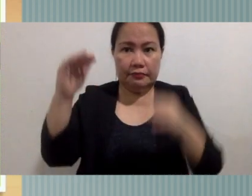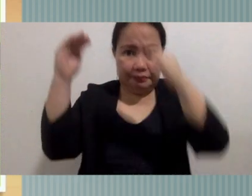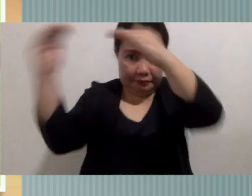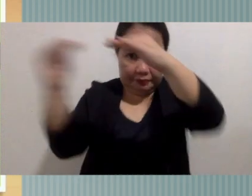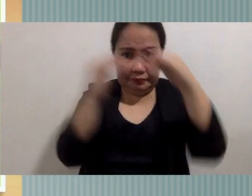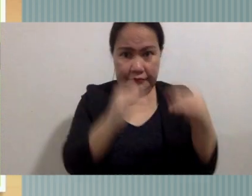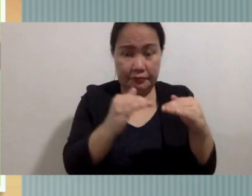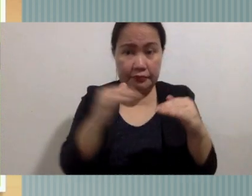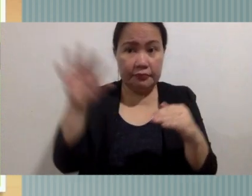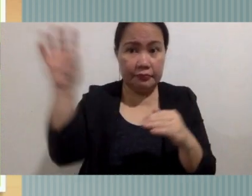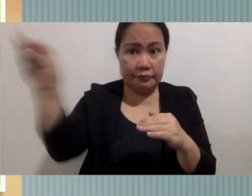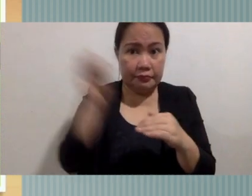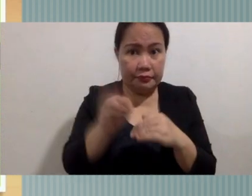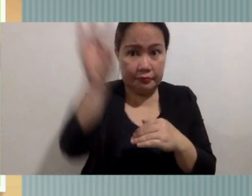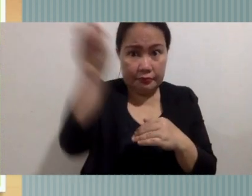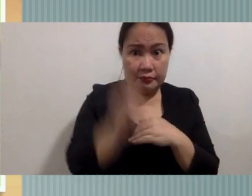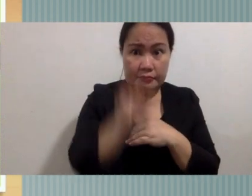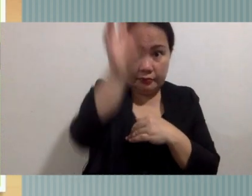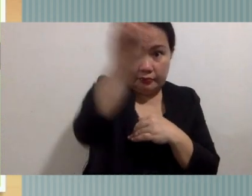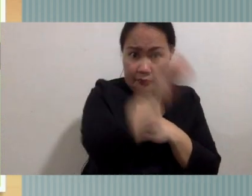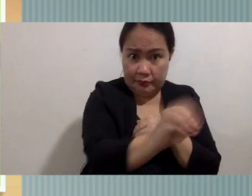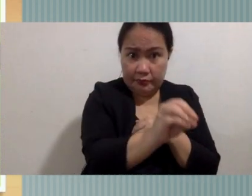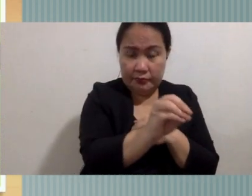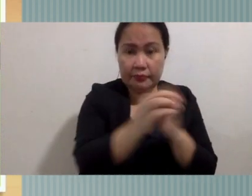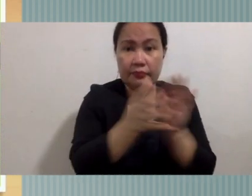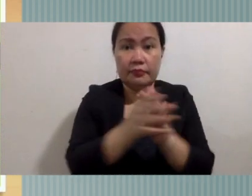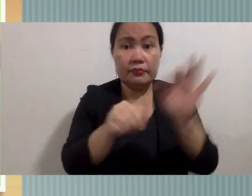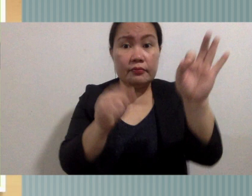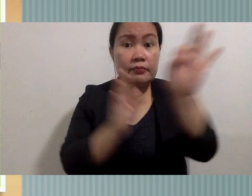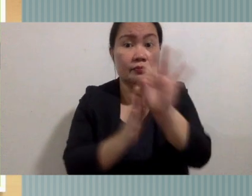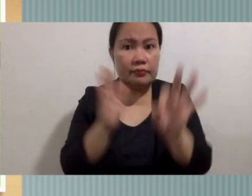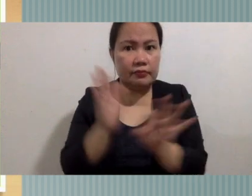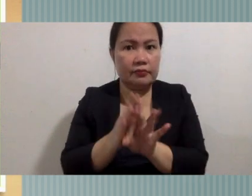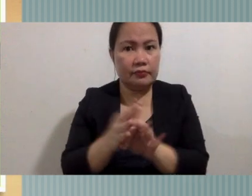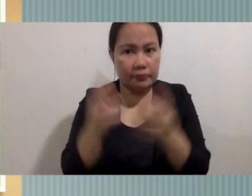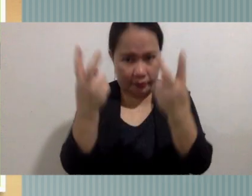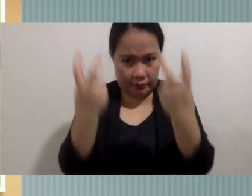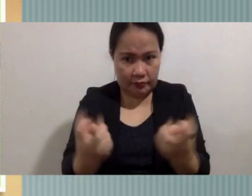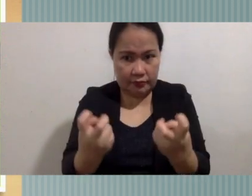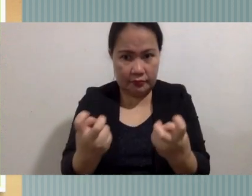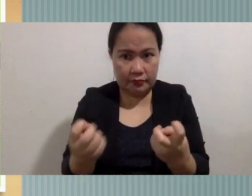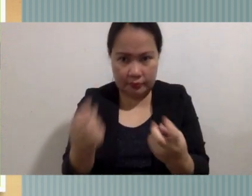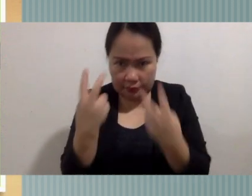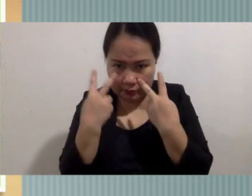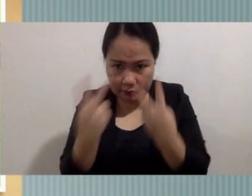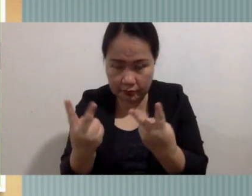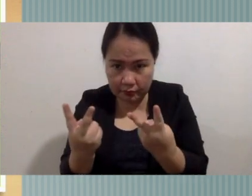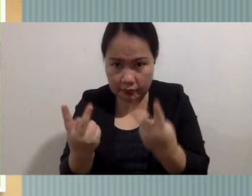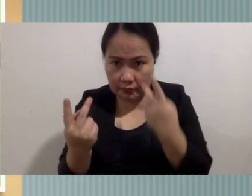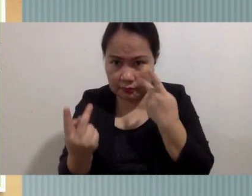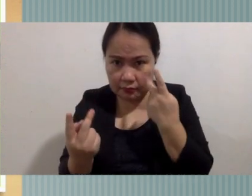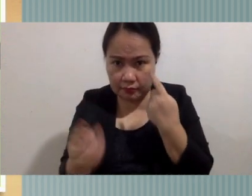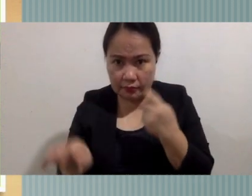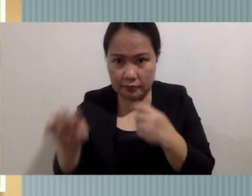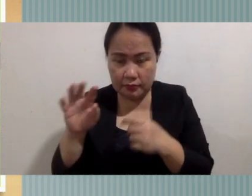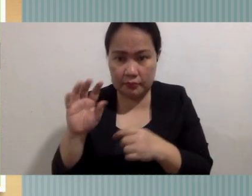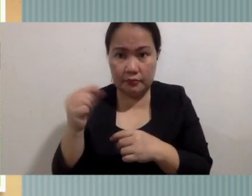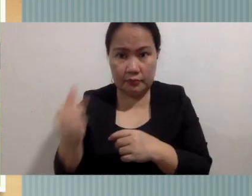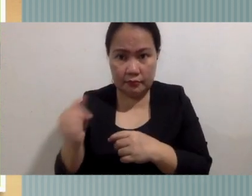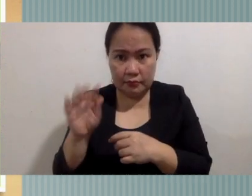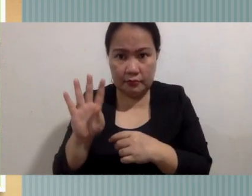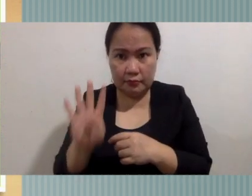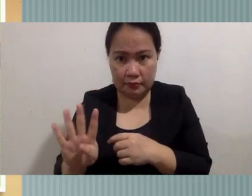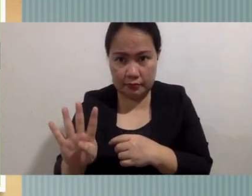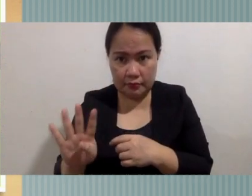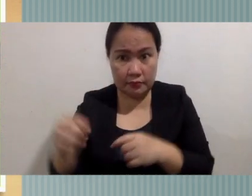values. So, ganun ulit, substitute B, A, and C. So, eto na siya. So, we will have